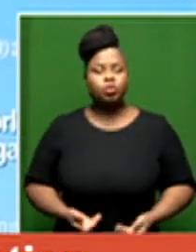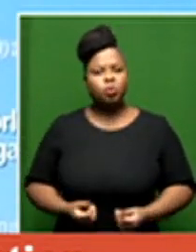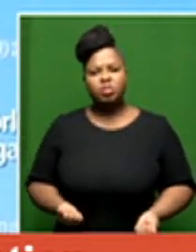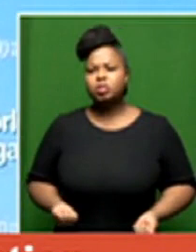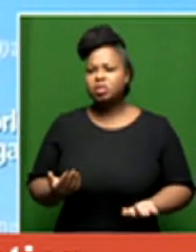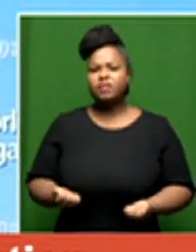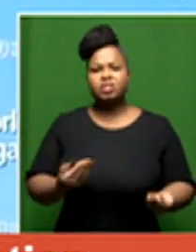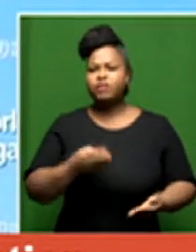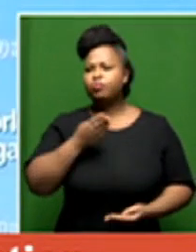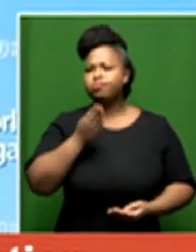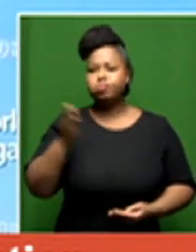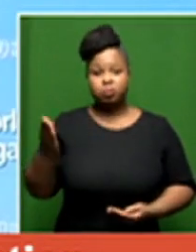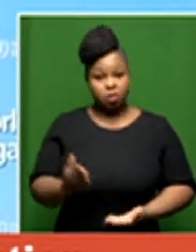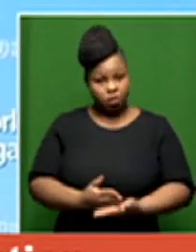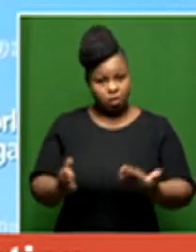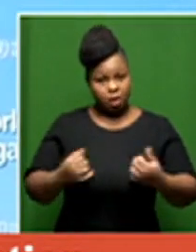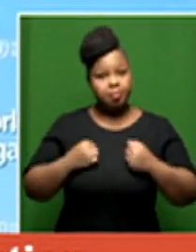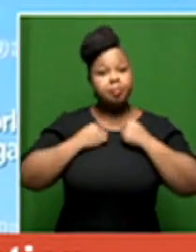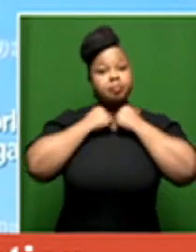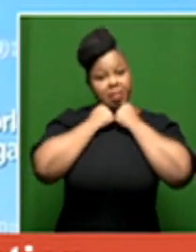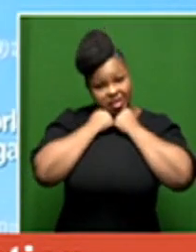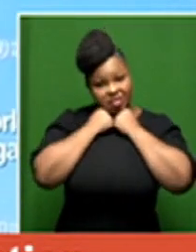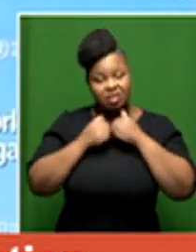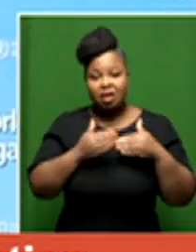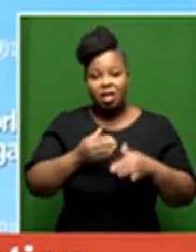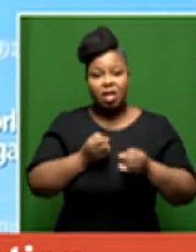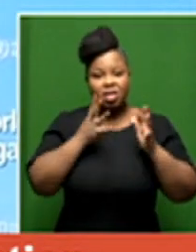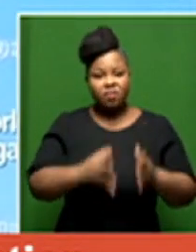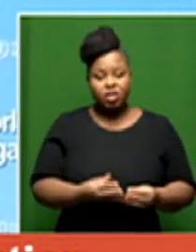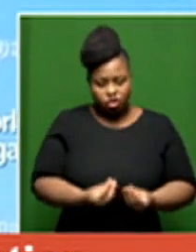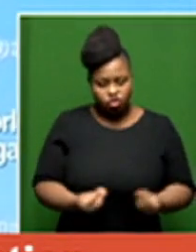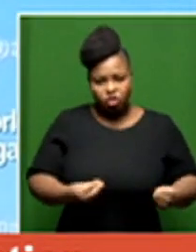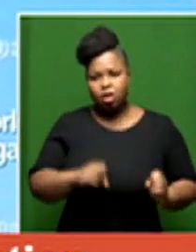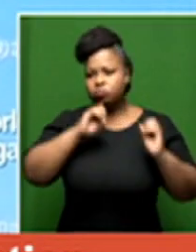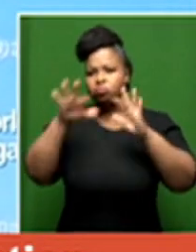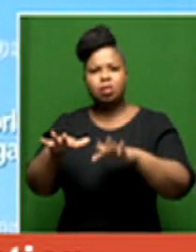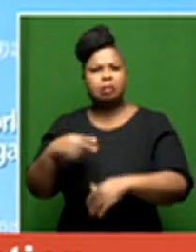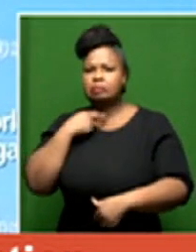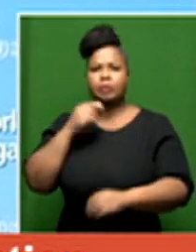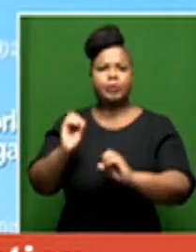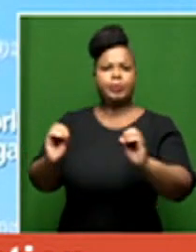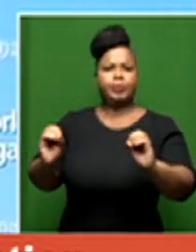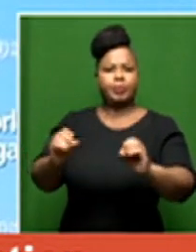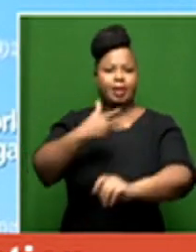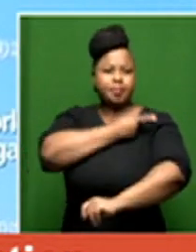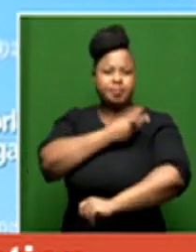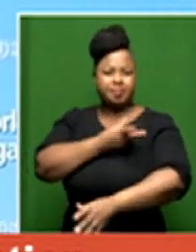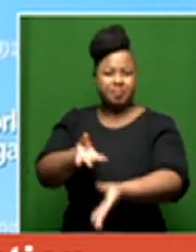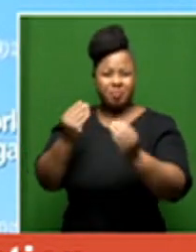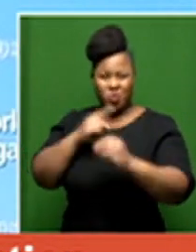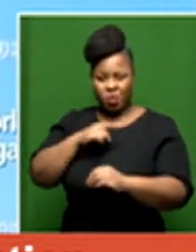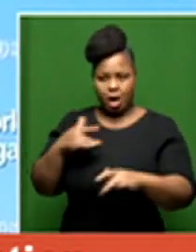operating, some parents and caregivers are avoiding taking their children to be vaccinated because